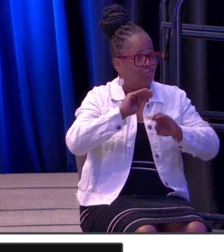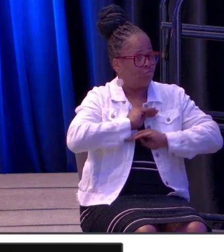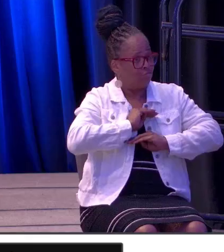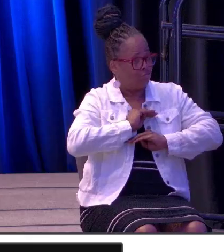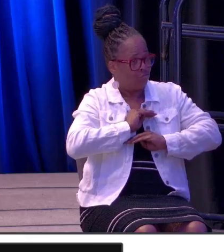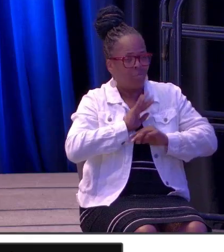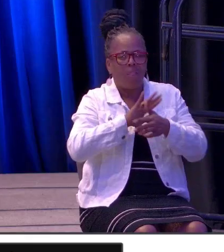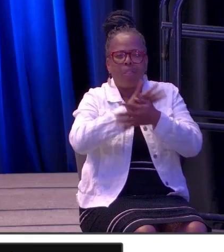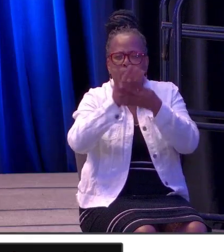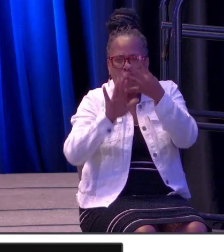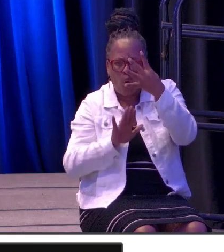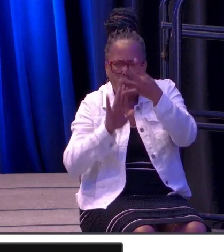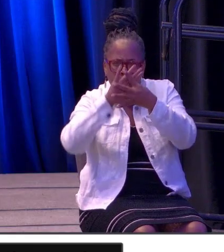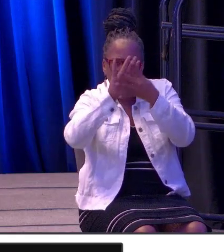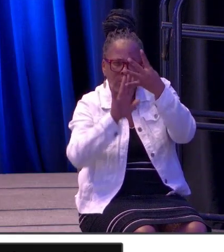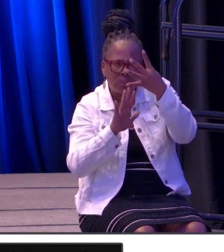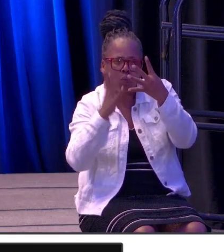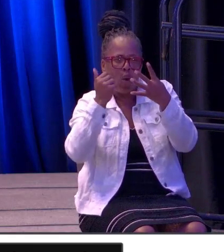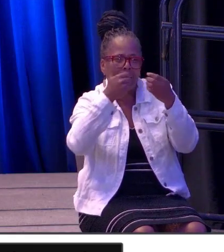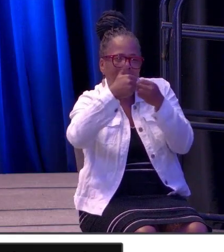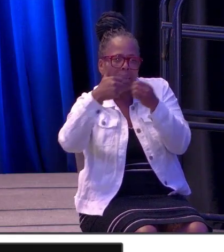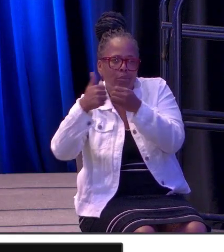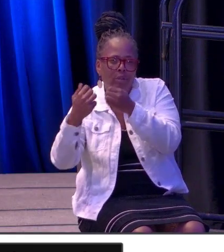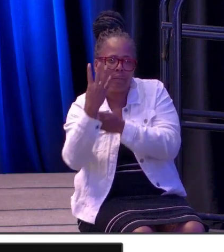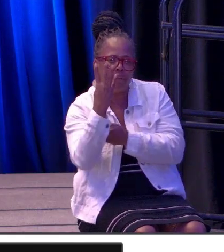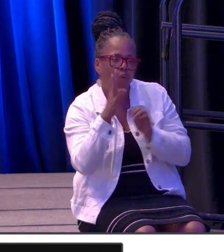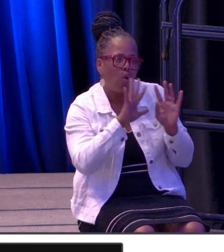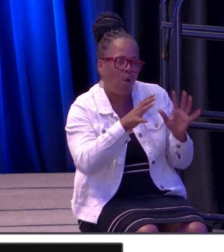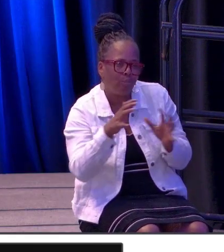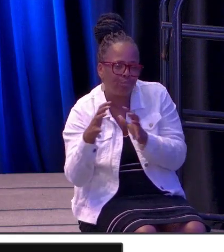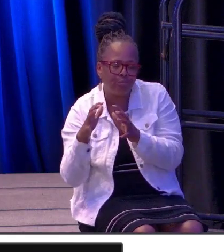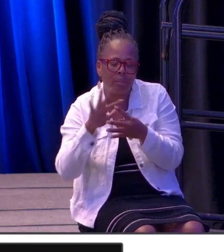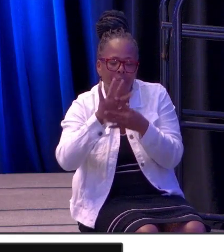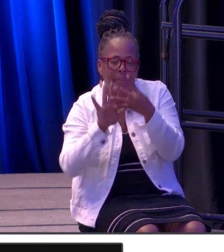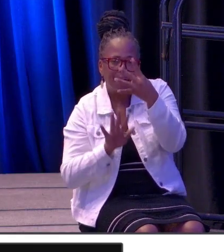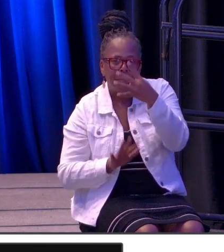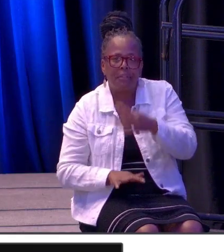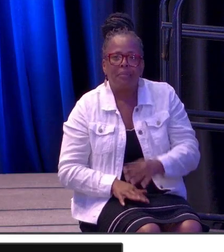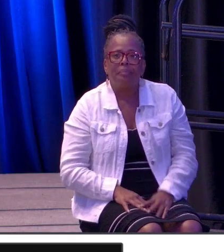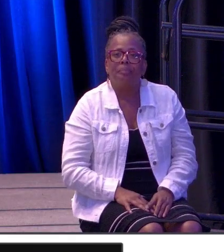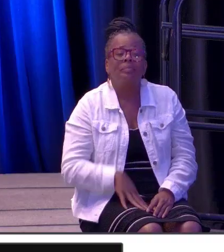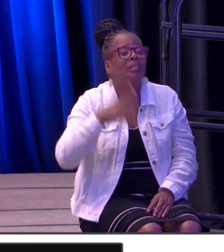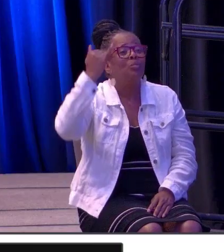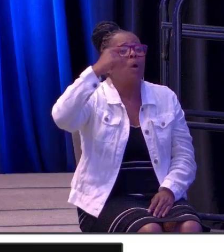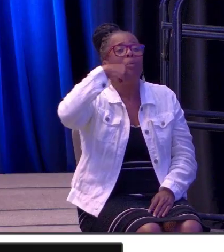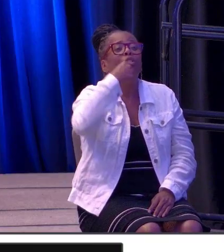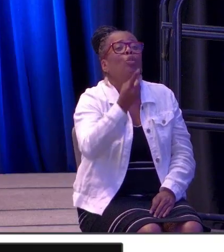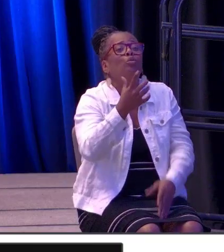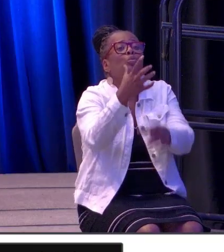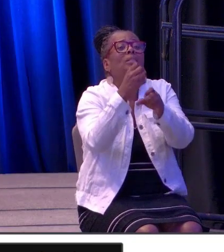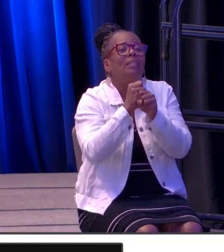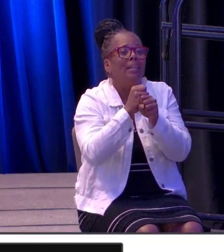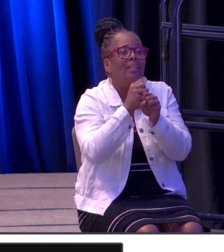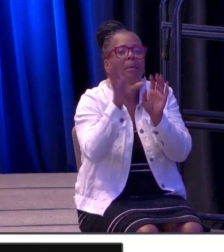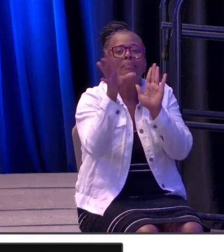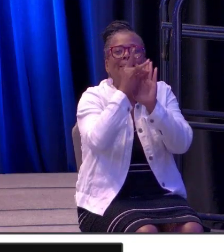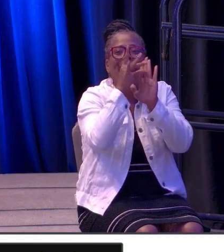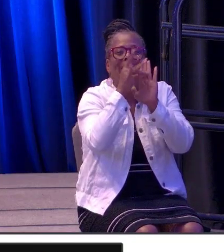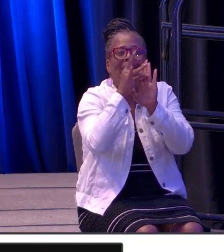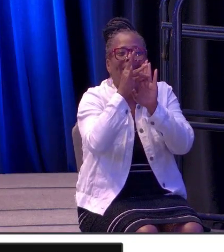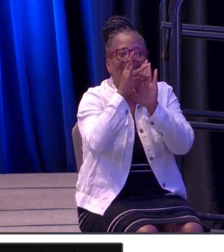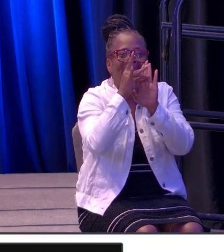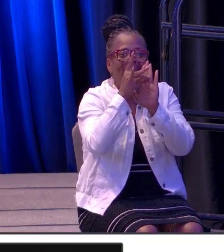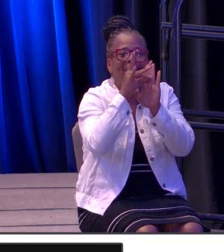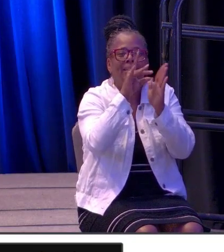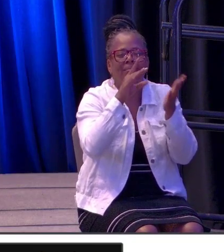those kind of things, which is why we have them. And why we've asked people to get some Post-it notes so that way we can have